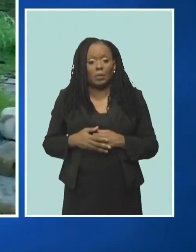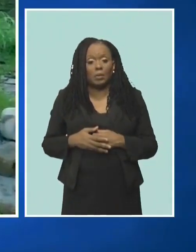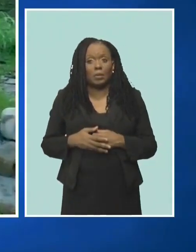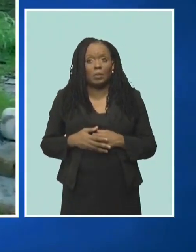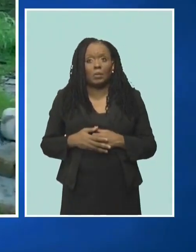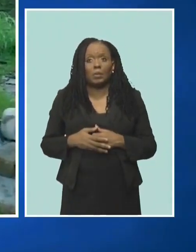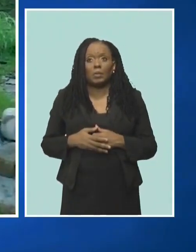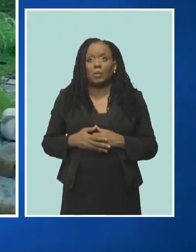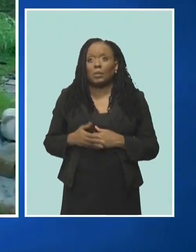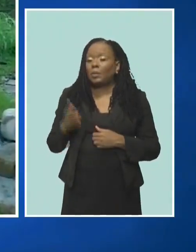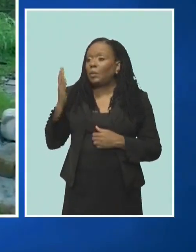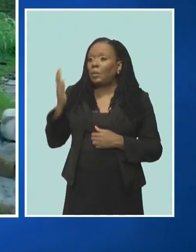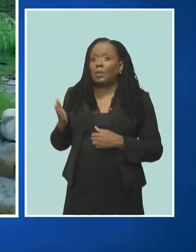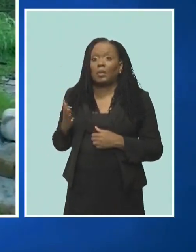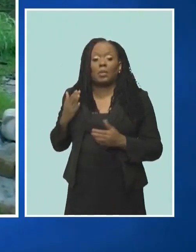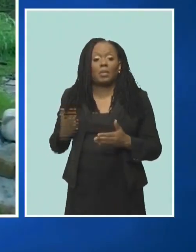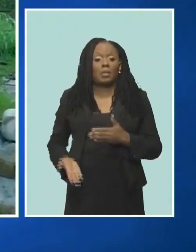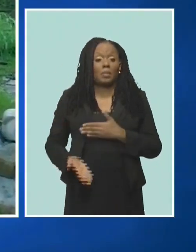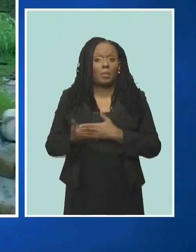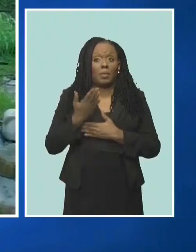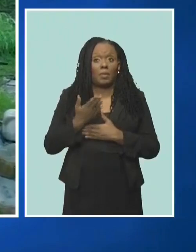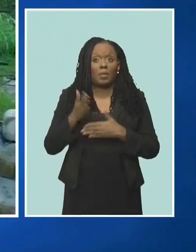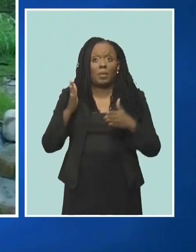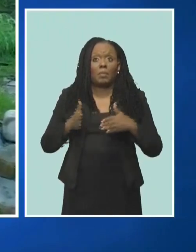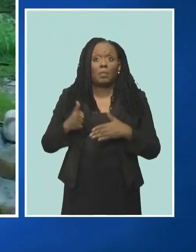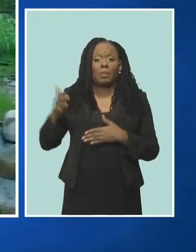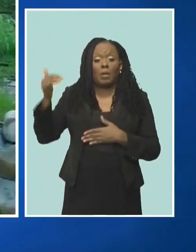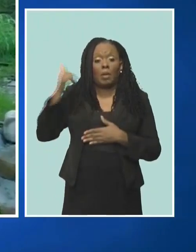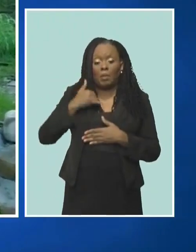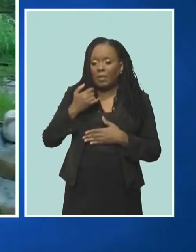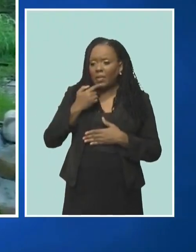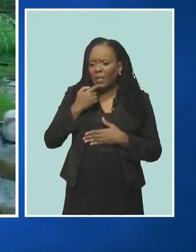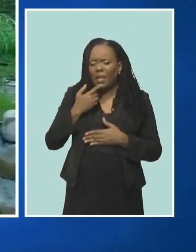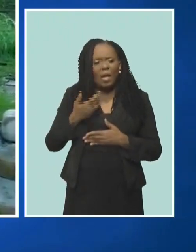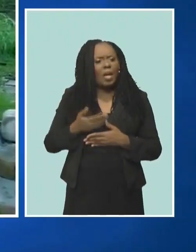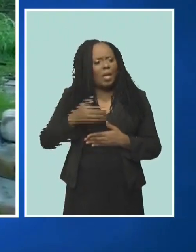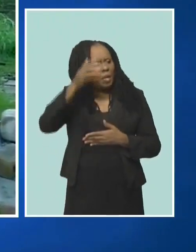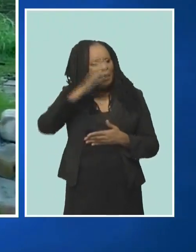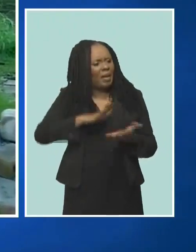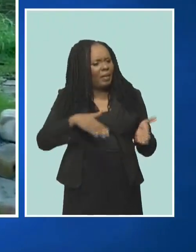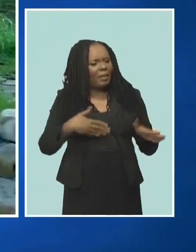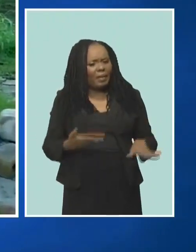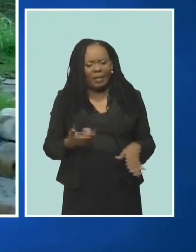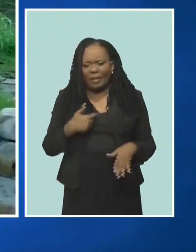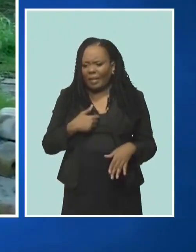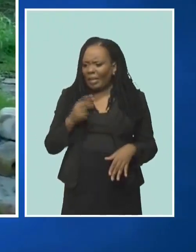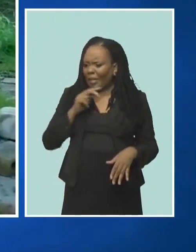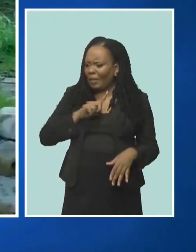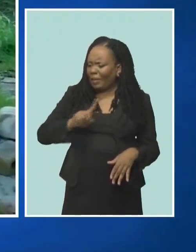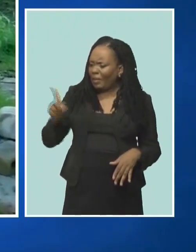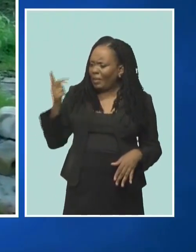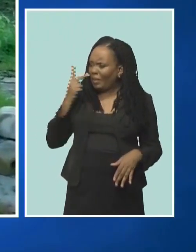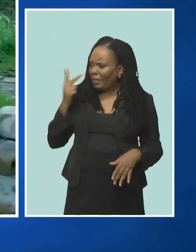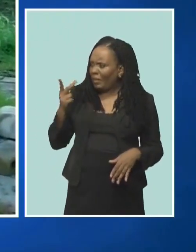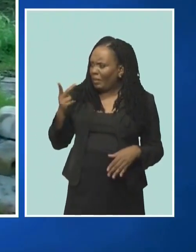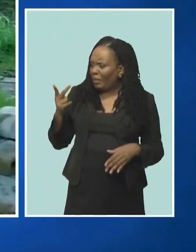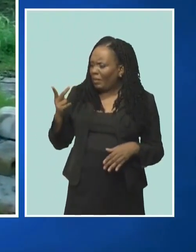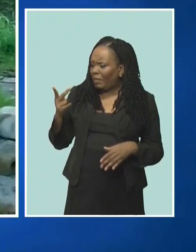Well, this morning I got a call that Branker dead. So when I come here, I see him laying down,